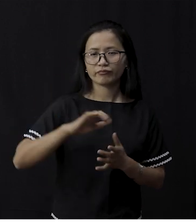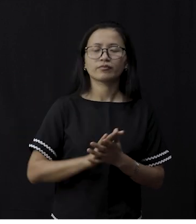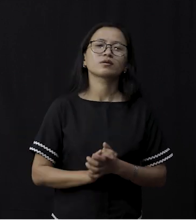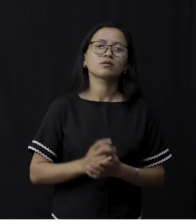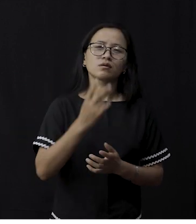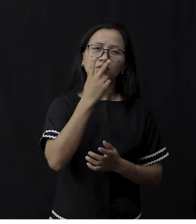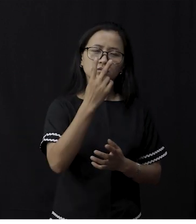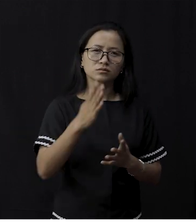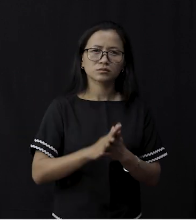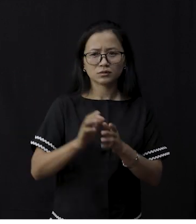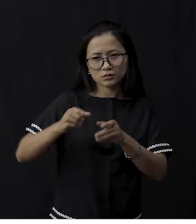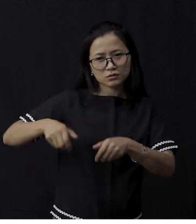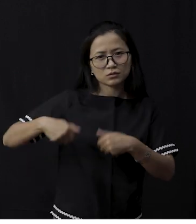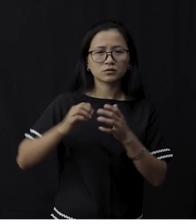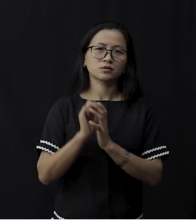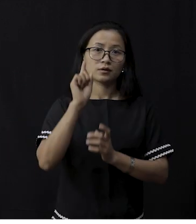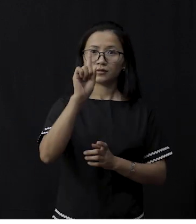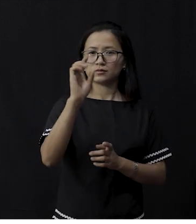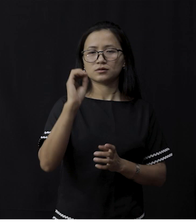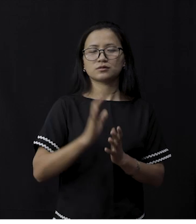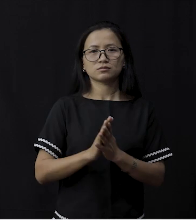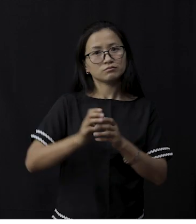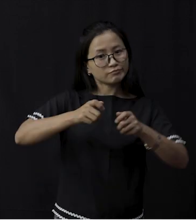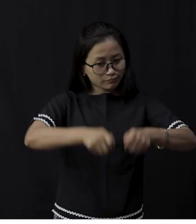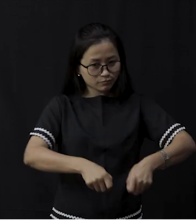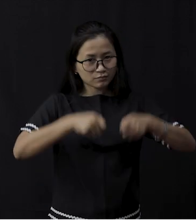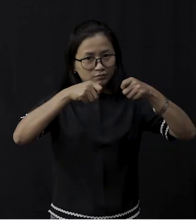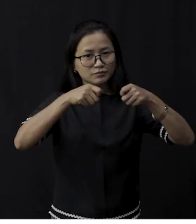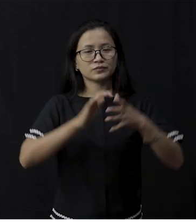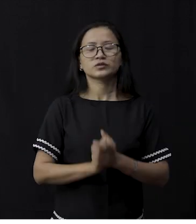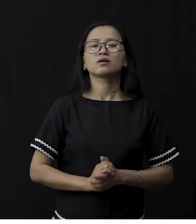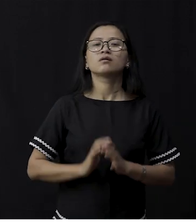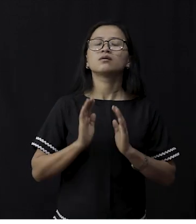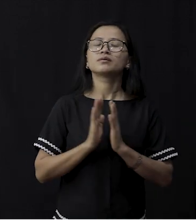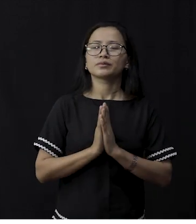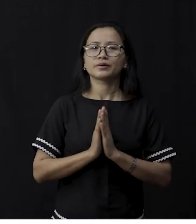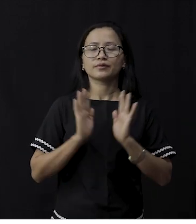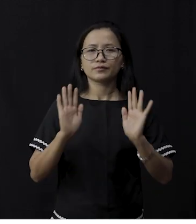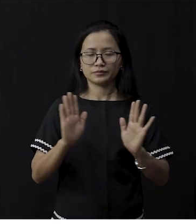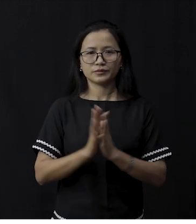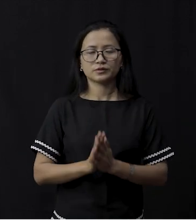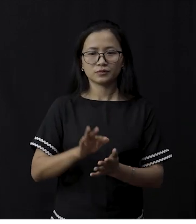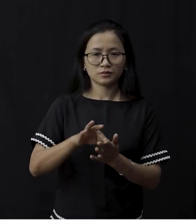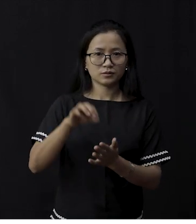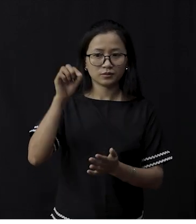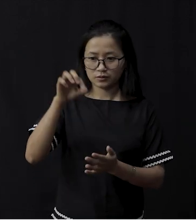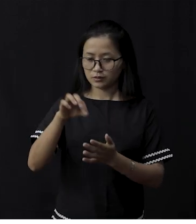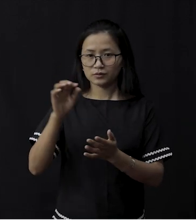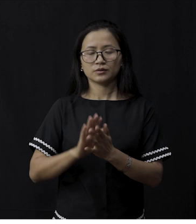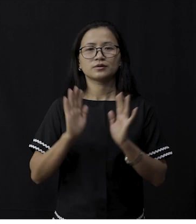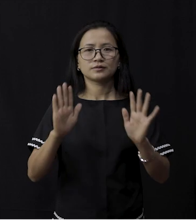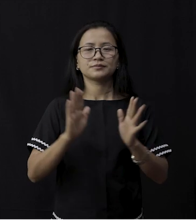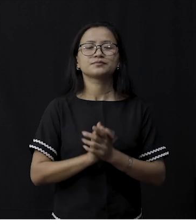I see somebody's socks also. So 10 I've got. So let's begin with the numbers that we have, the list that we